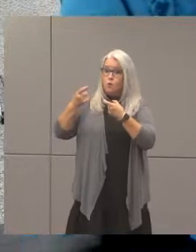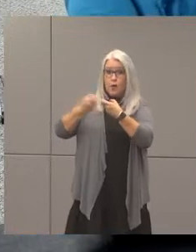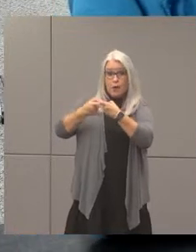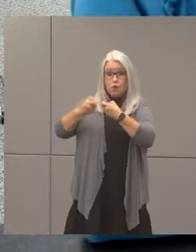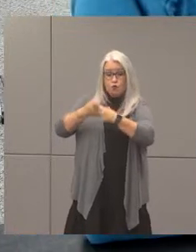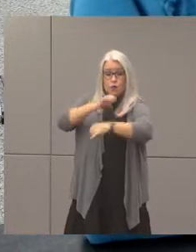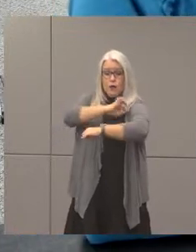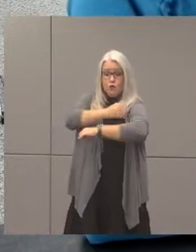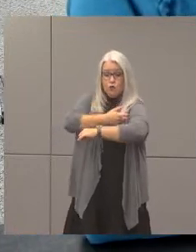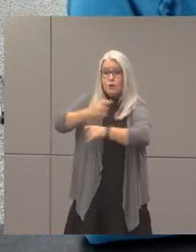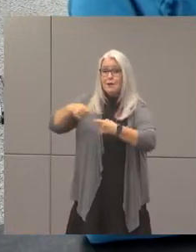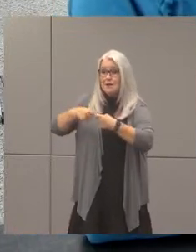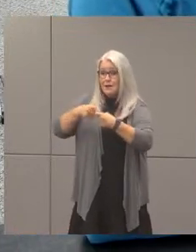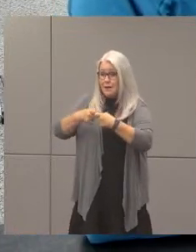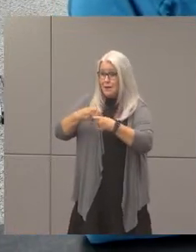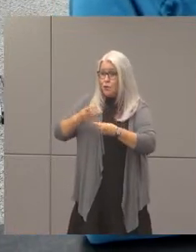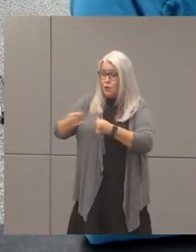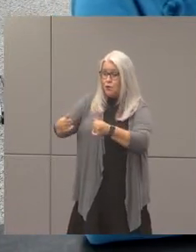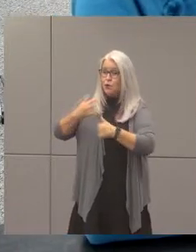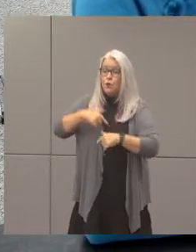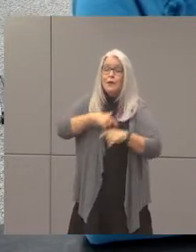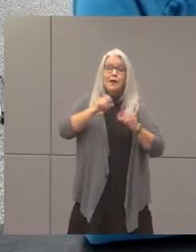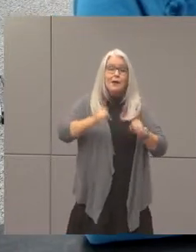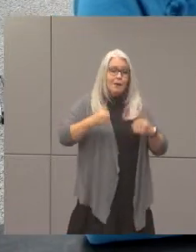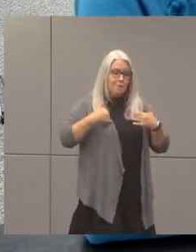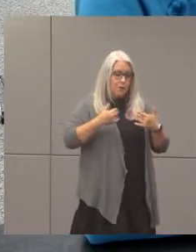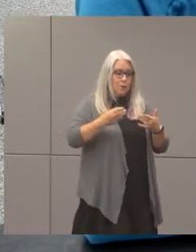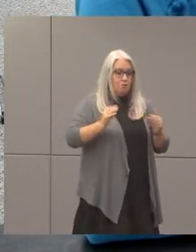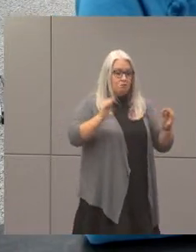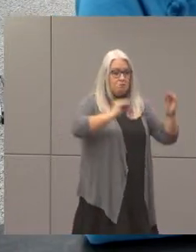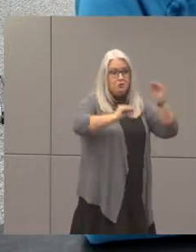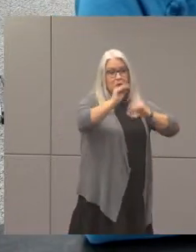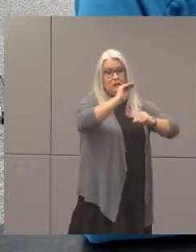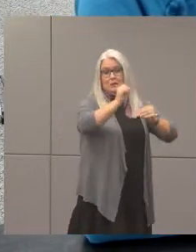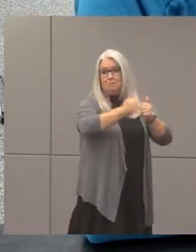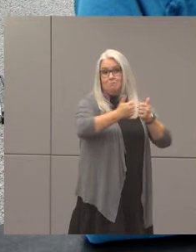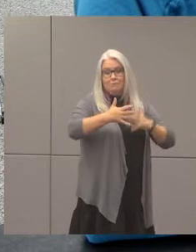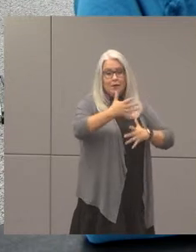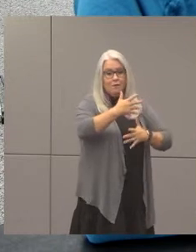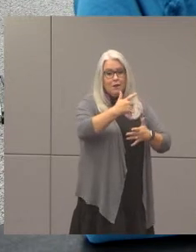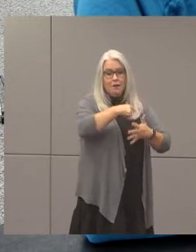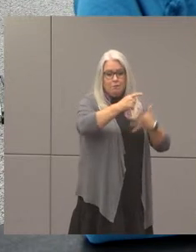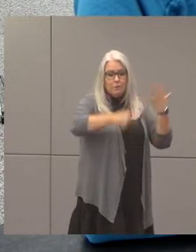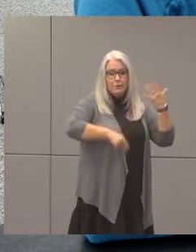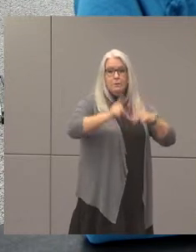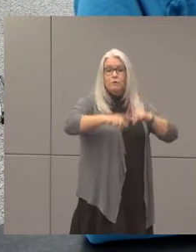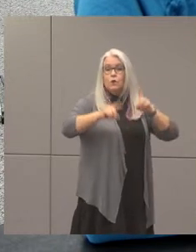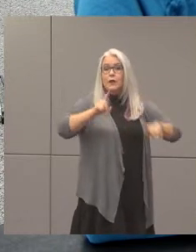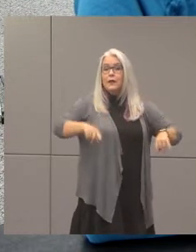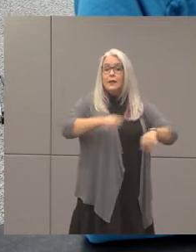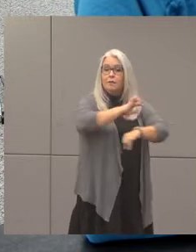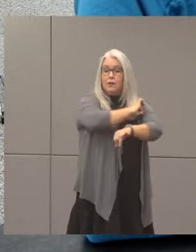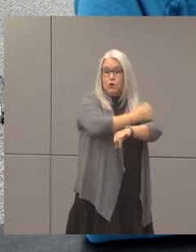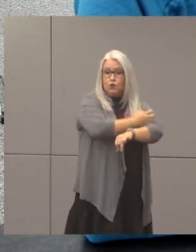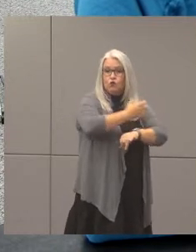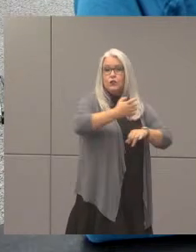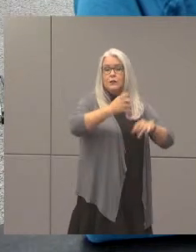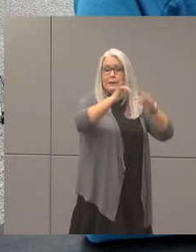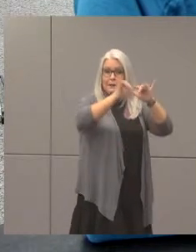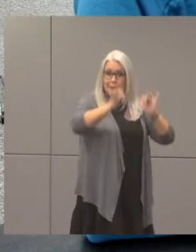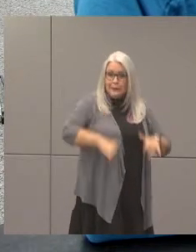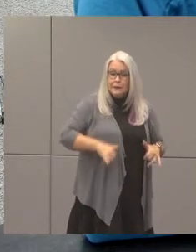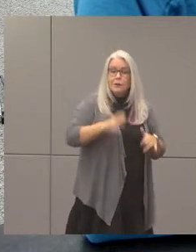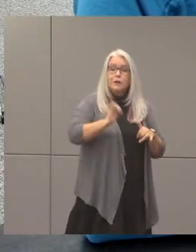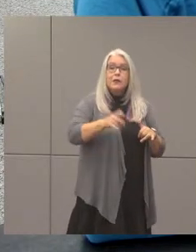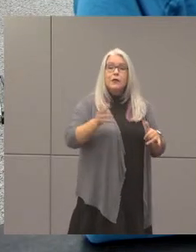are designing everything with sustainable practices. There's a variety of energy systems that are